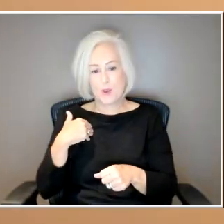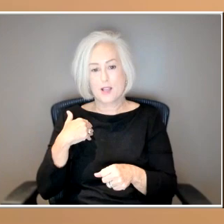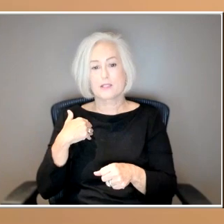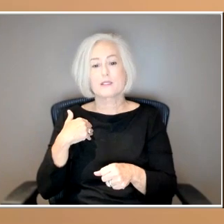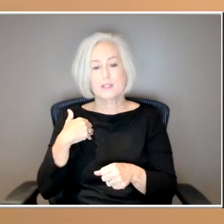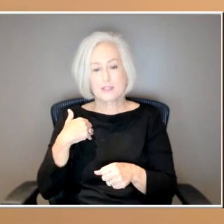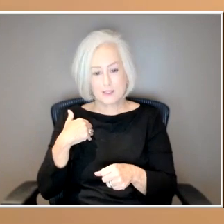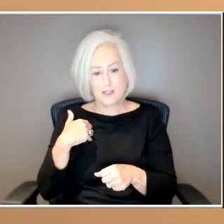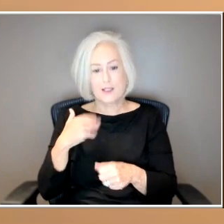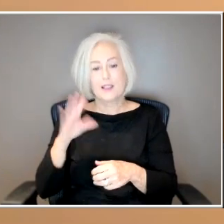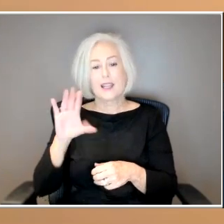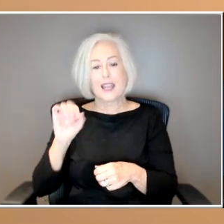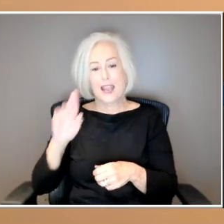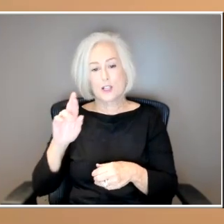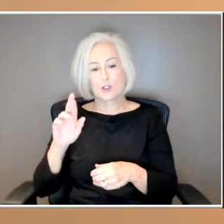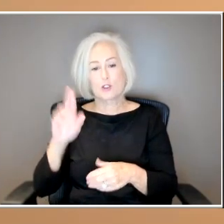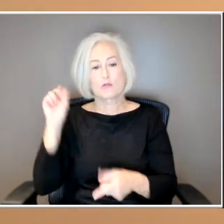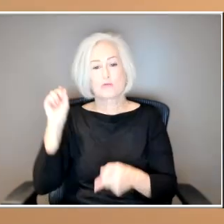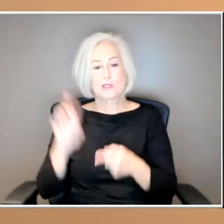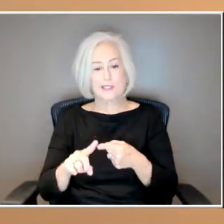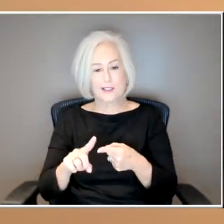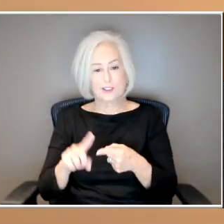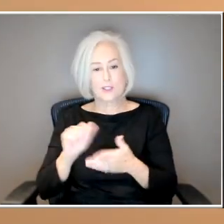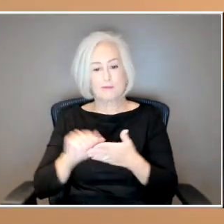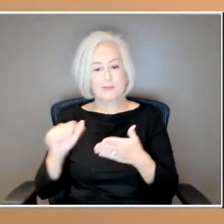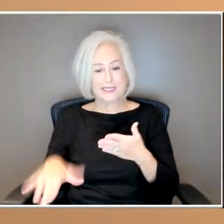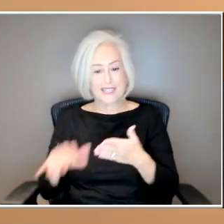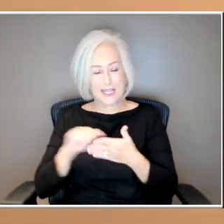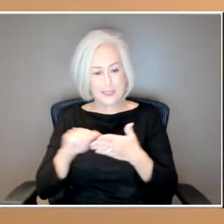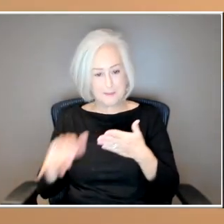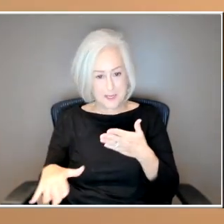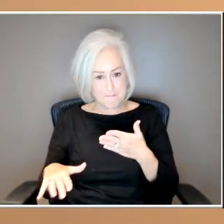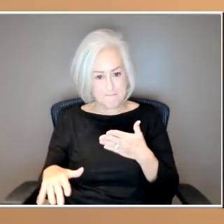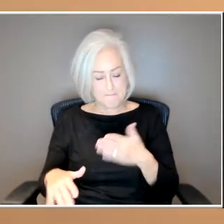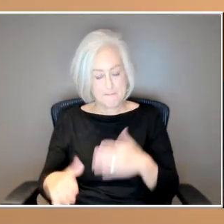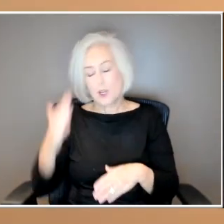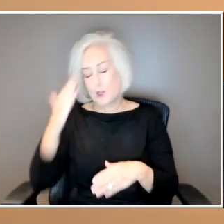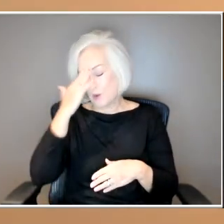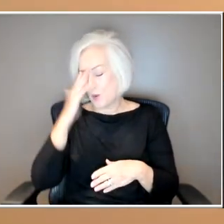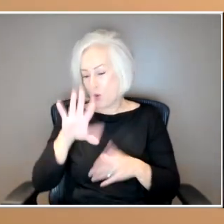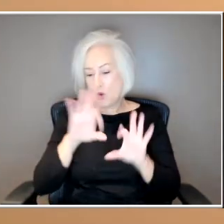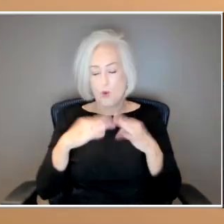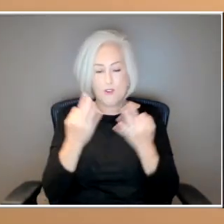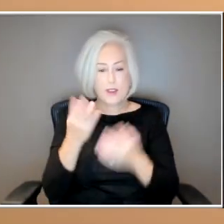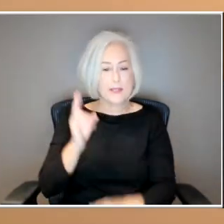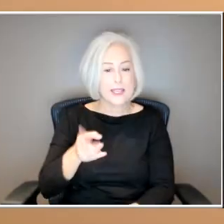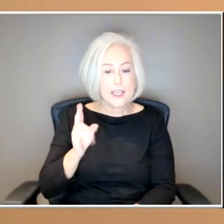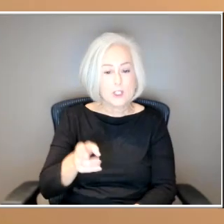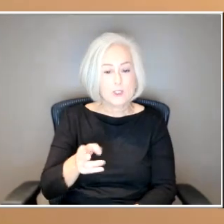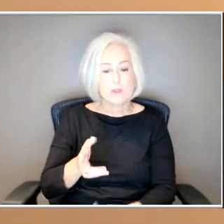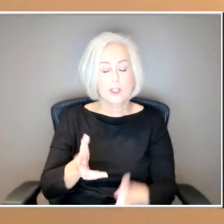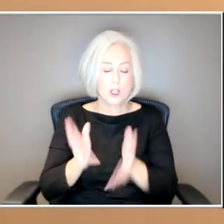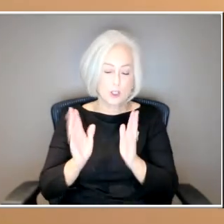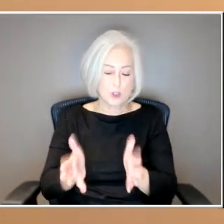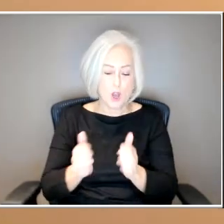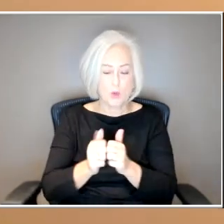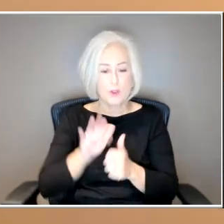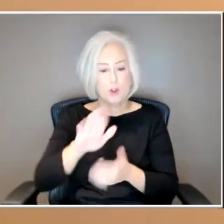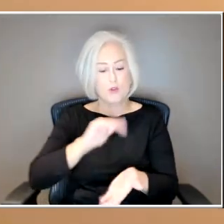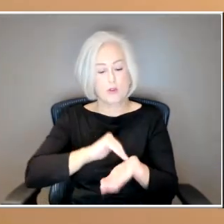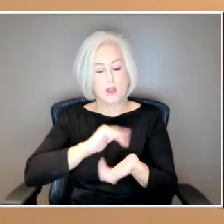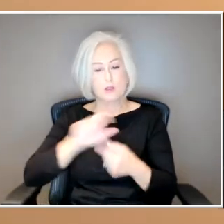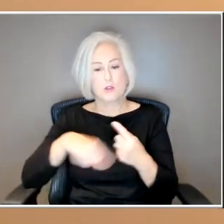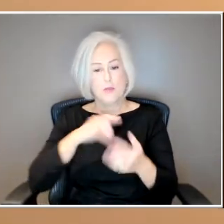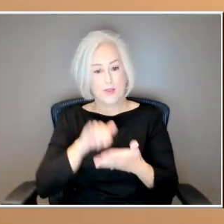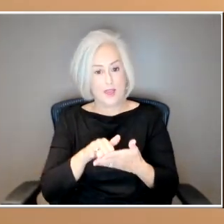two big takeaways. First is to make sure that you know your family history and talk to your physicians about that. We want everyone to understand